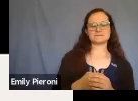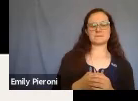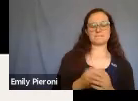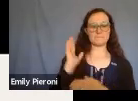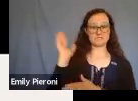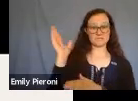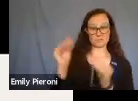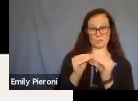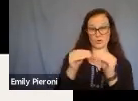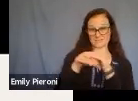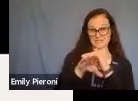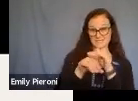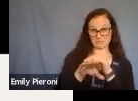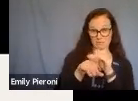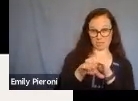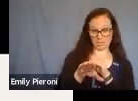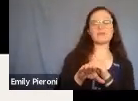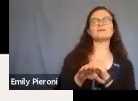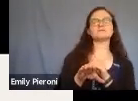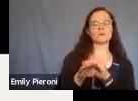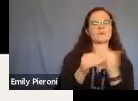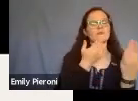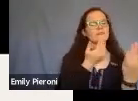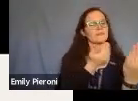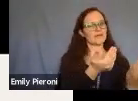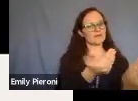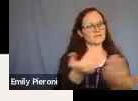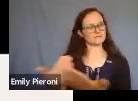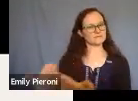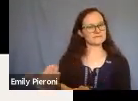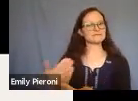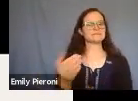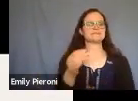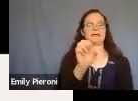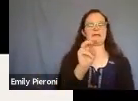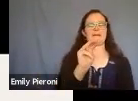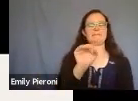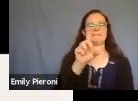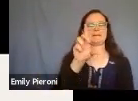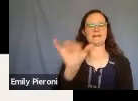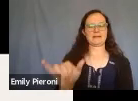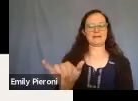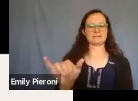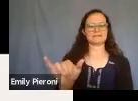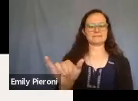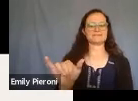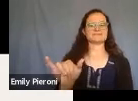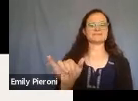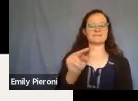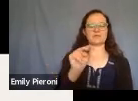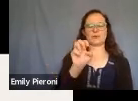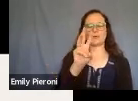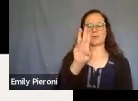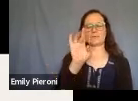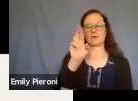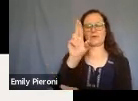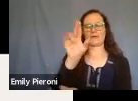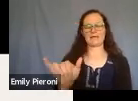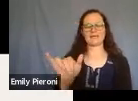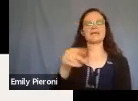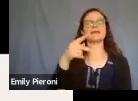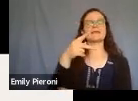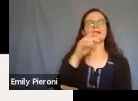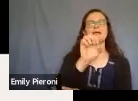more accessible. And so I want to give a big thank you to Emily Peroni and Emily Newberry for providing